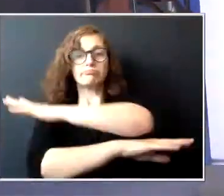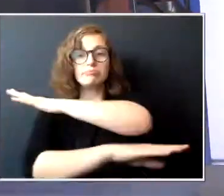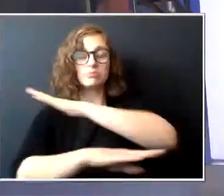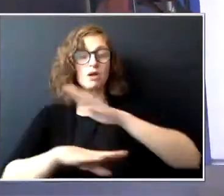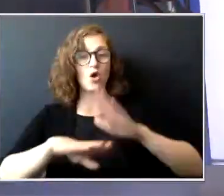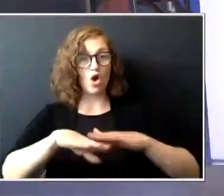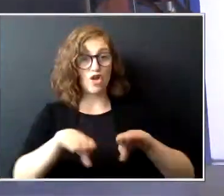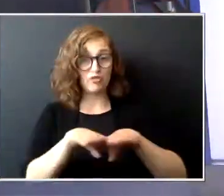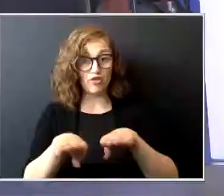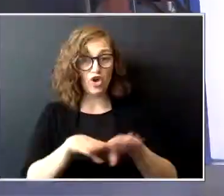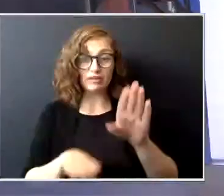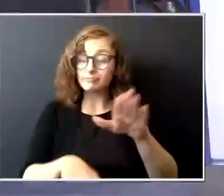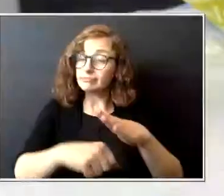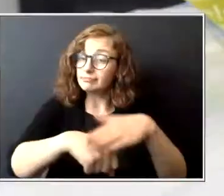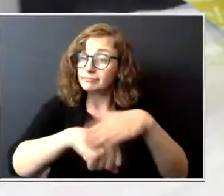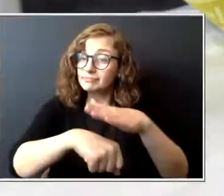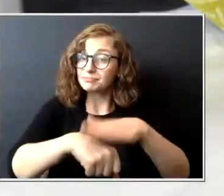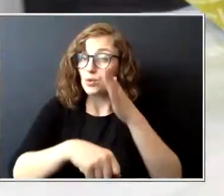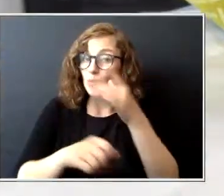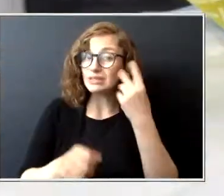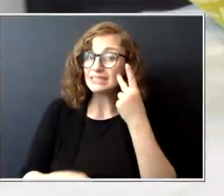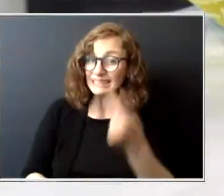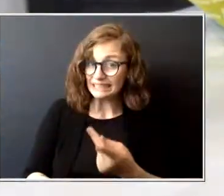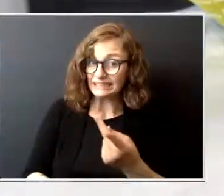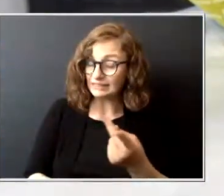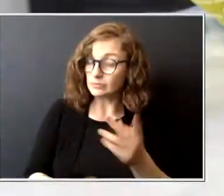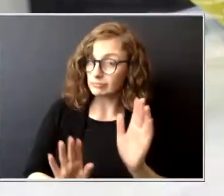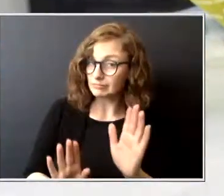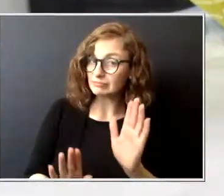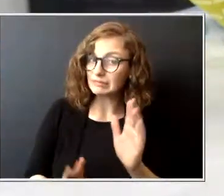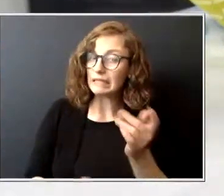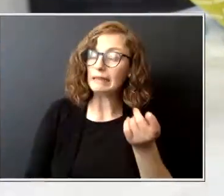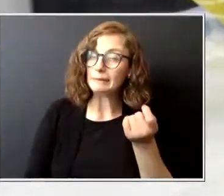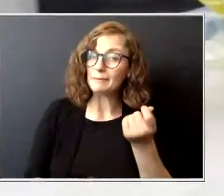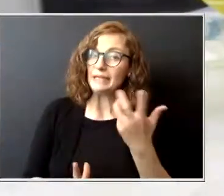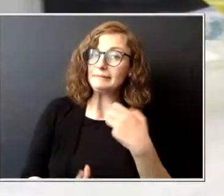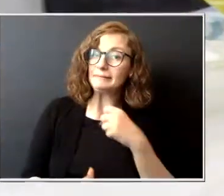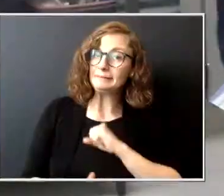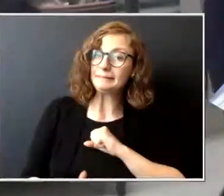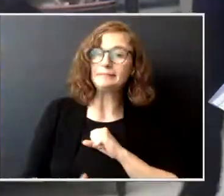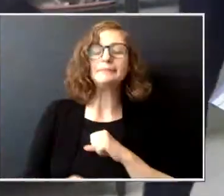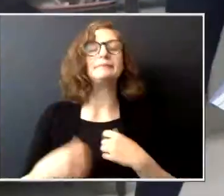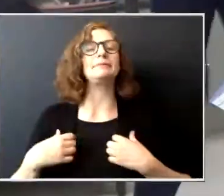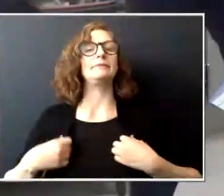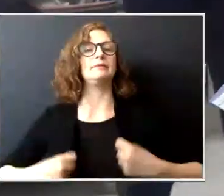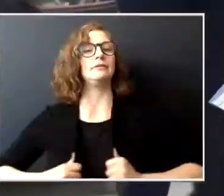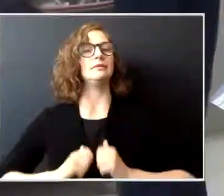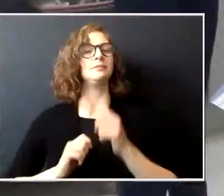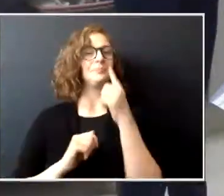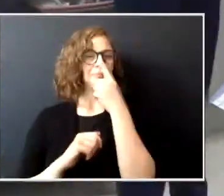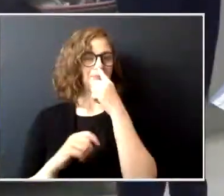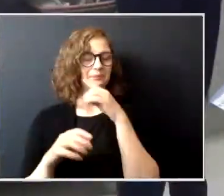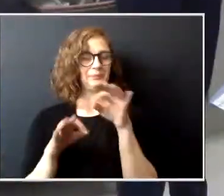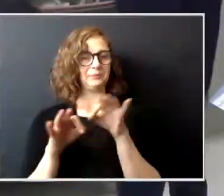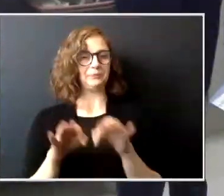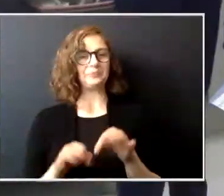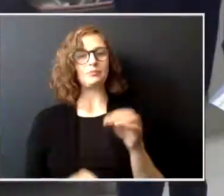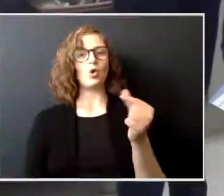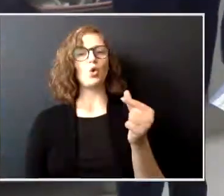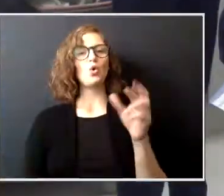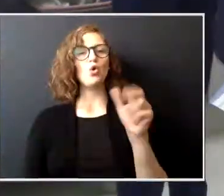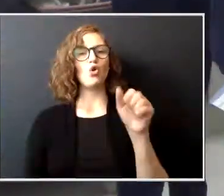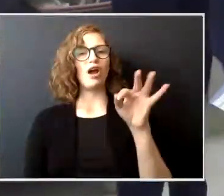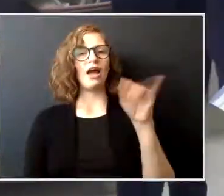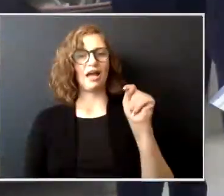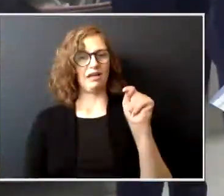graphic. Let's take a look at that footage. Now, Dr. Slater, walk us through this graft procedure and this whole thing about